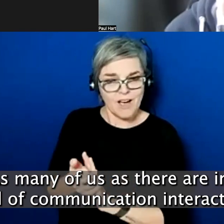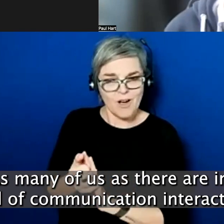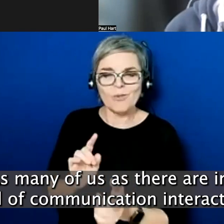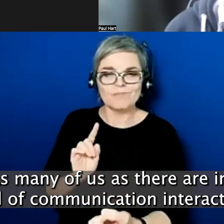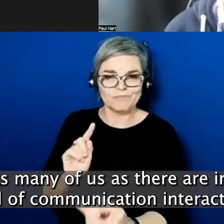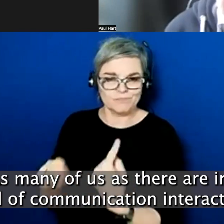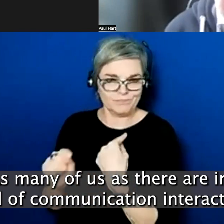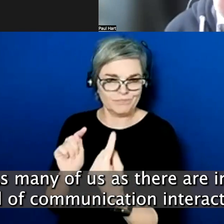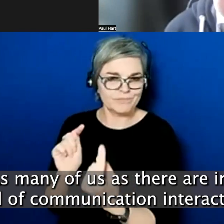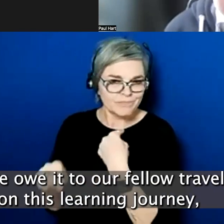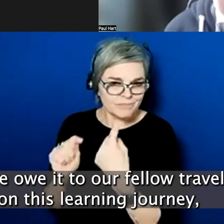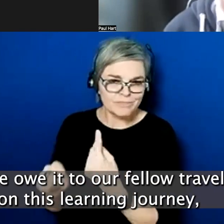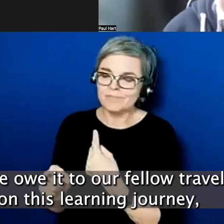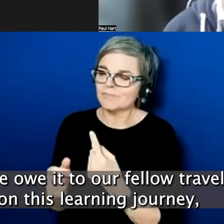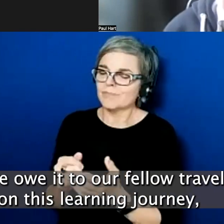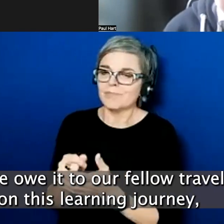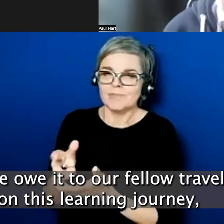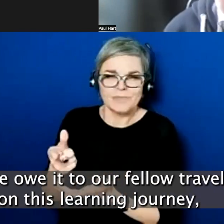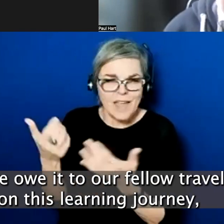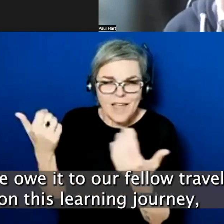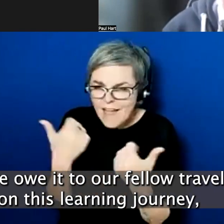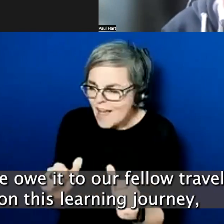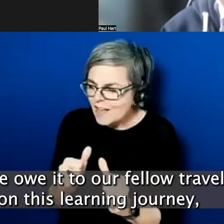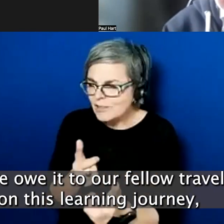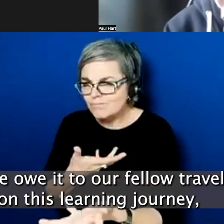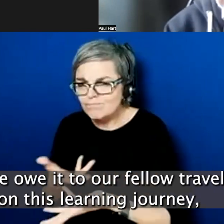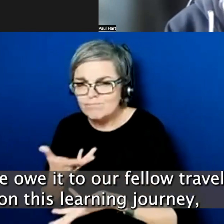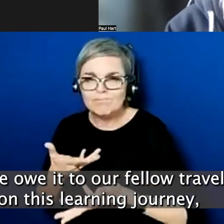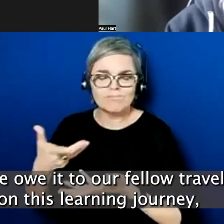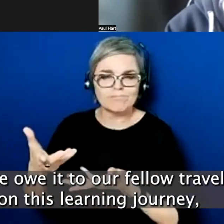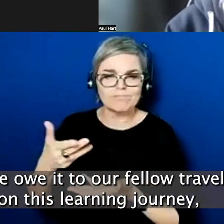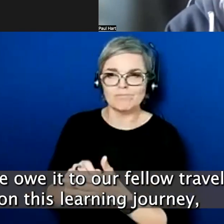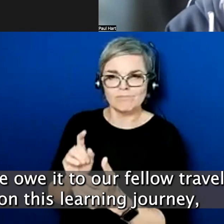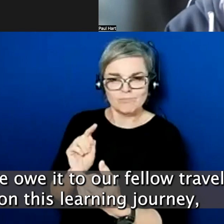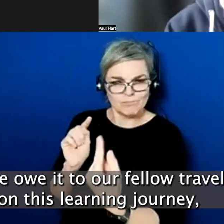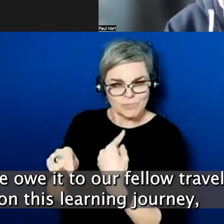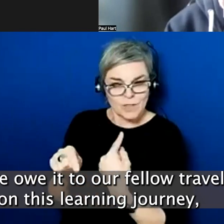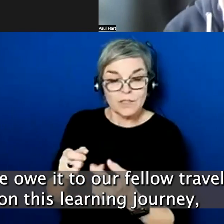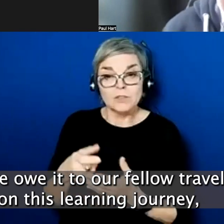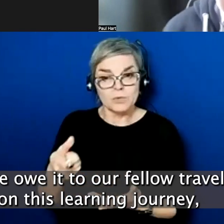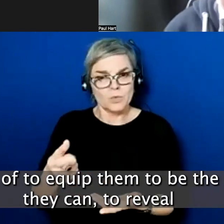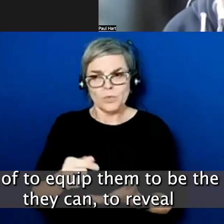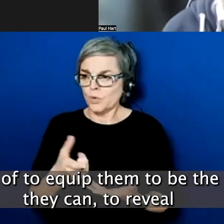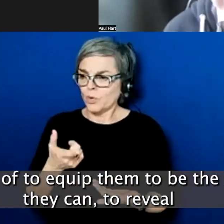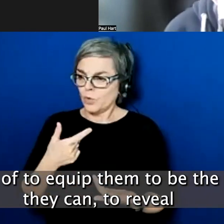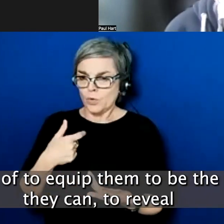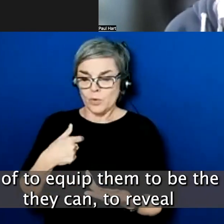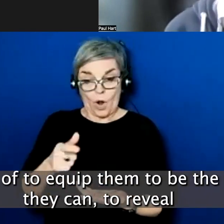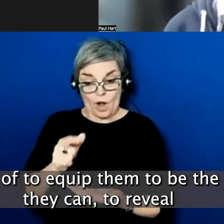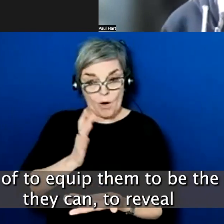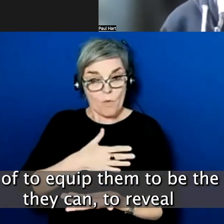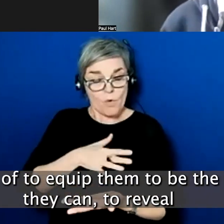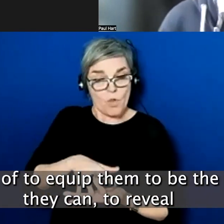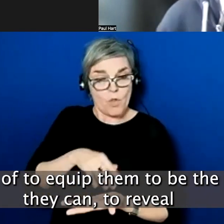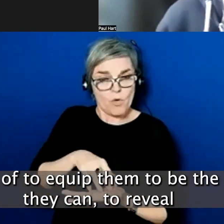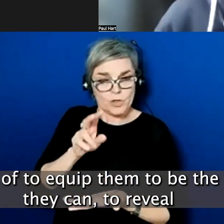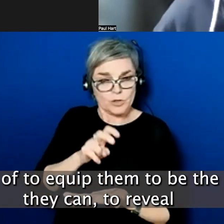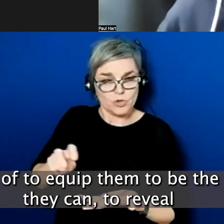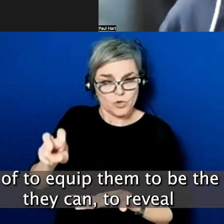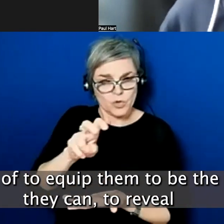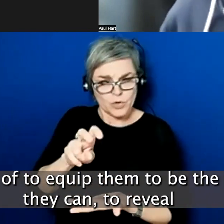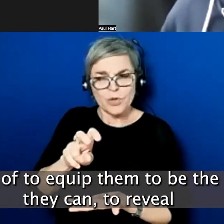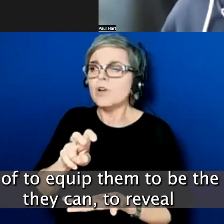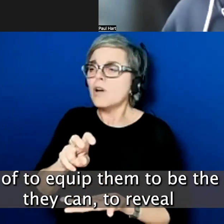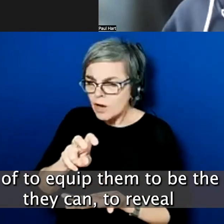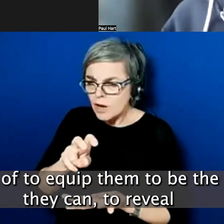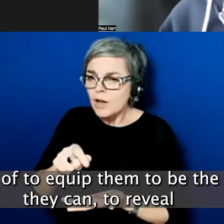communication interactions. And we owe it to our fellow travelers on this learning journey, kind of to equip them to